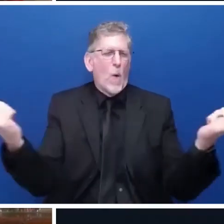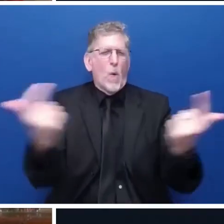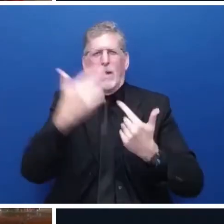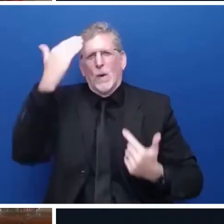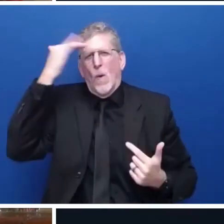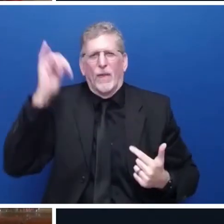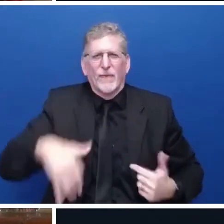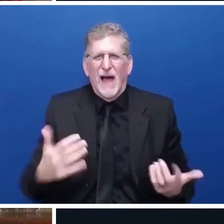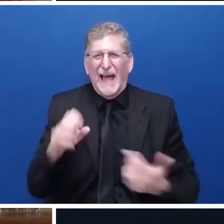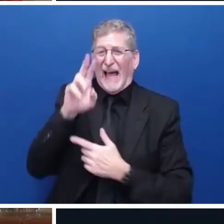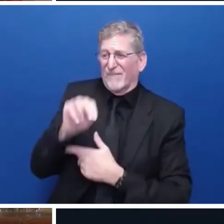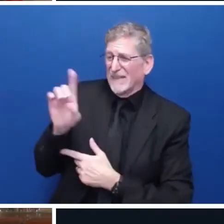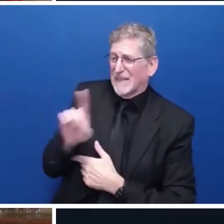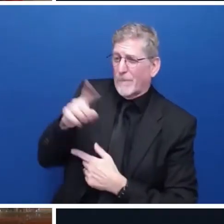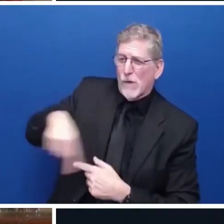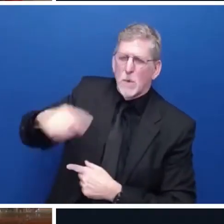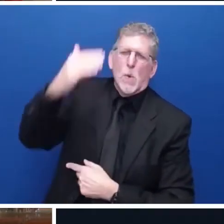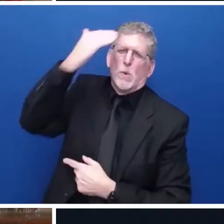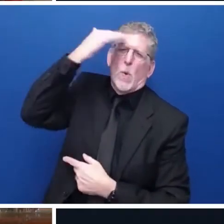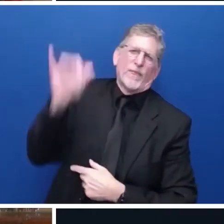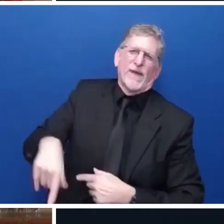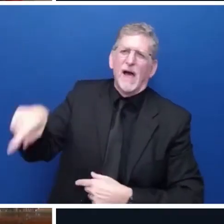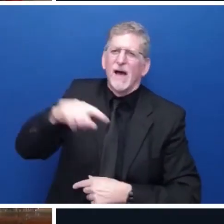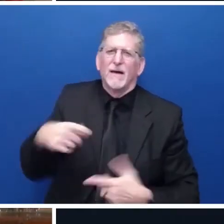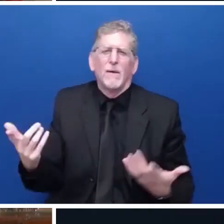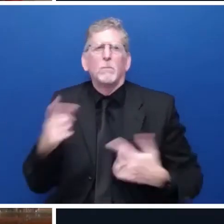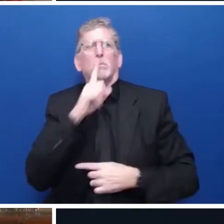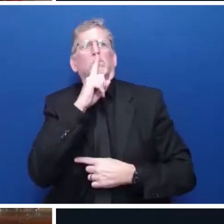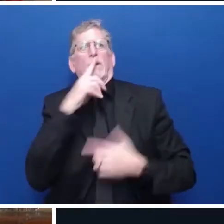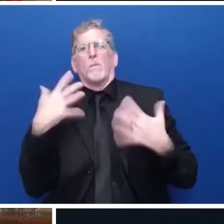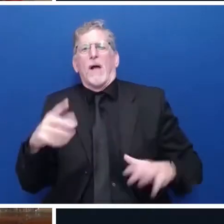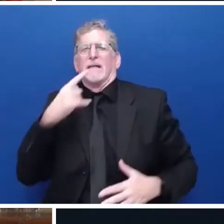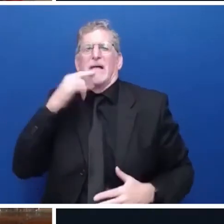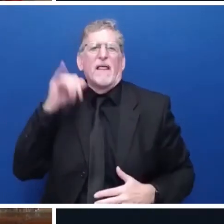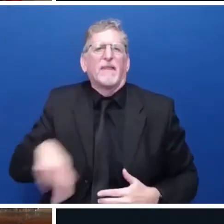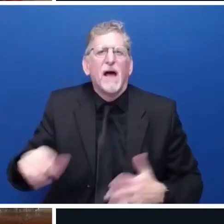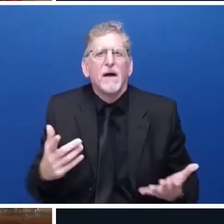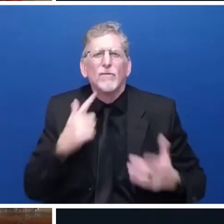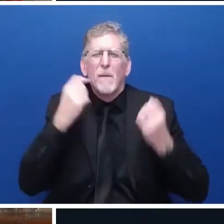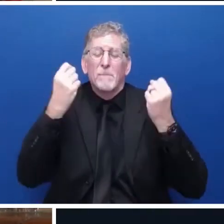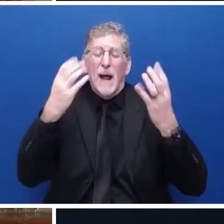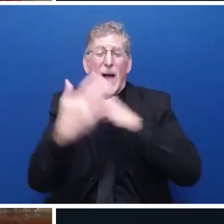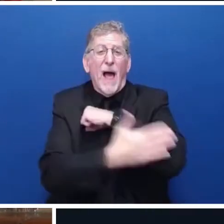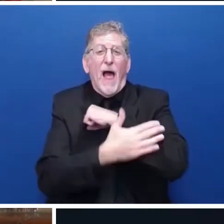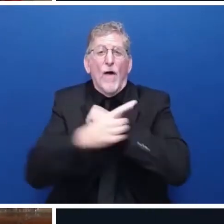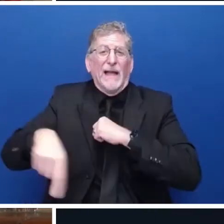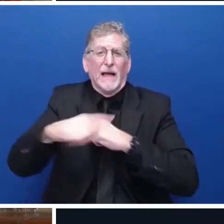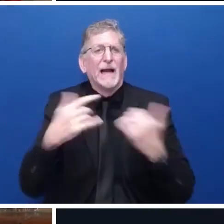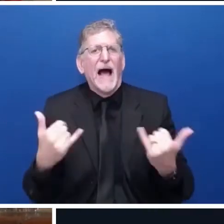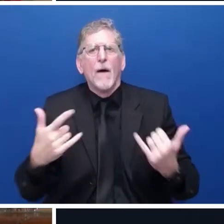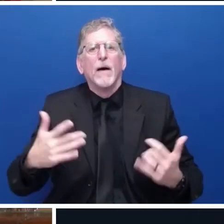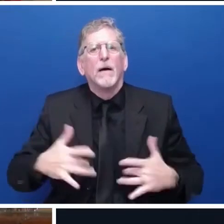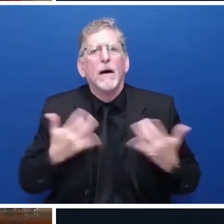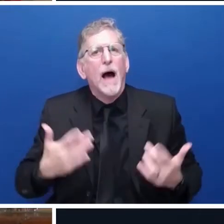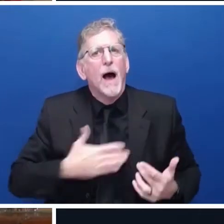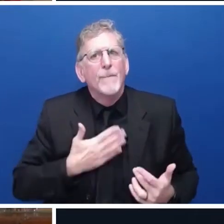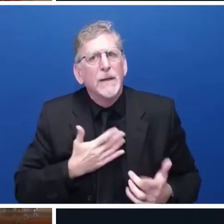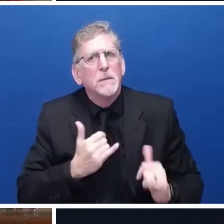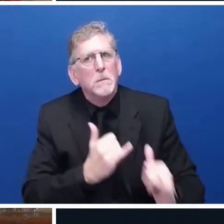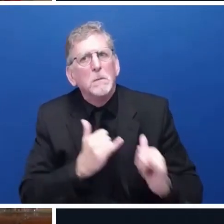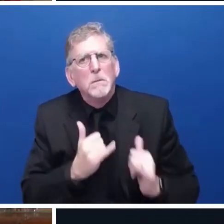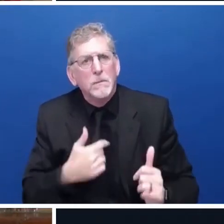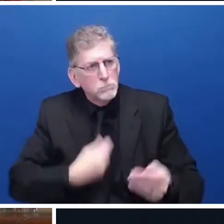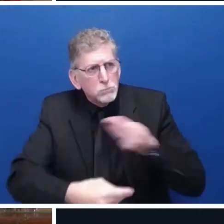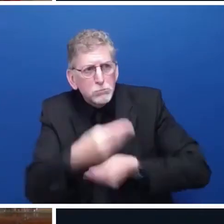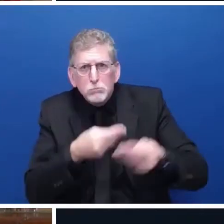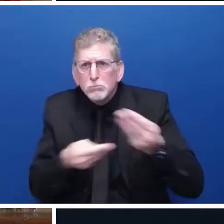happy, and so are we. We made deals. The deals are all done. And they're happy. They're not making money like they used to,